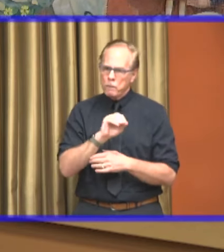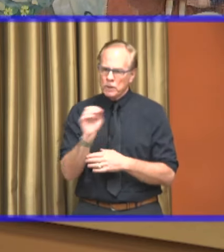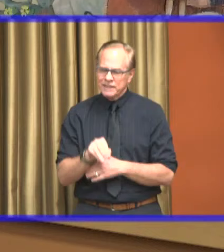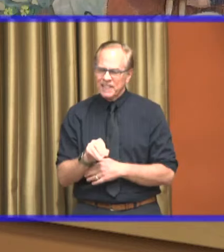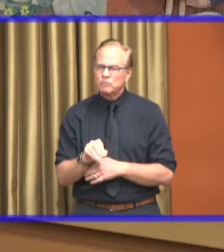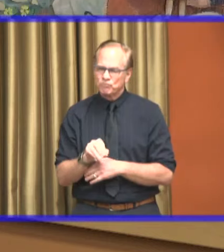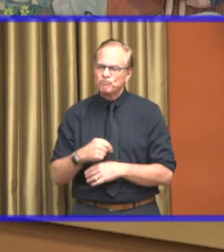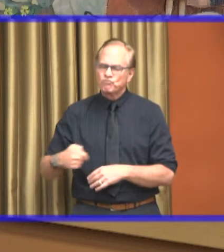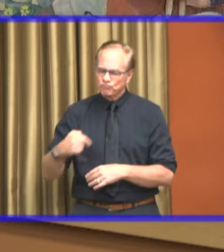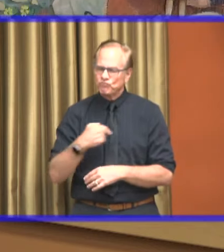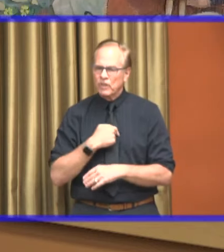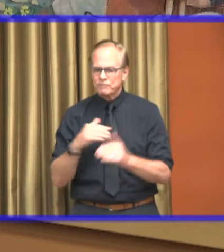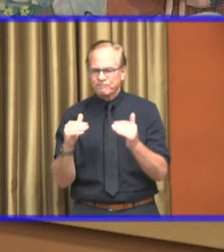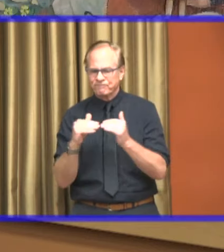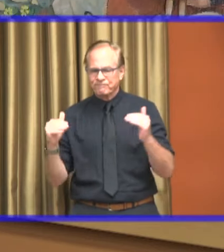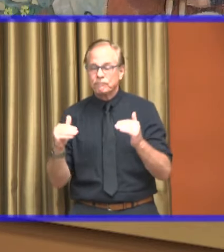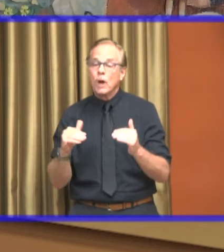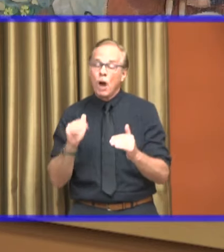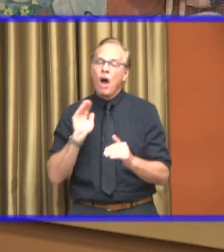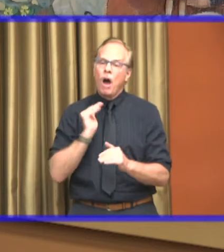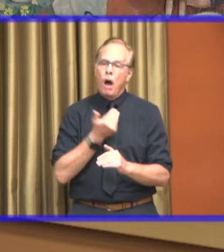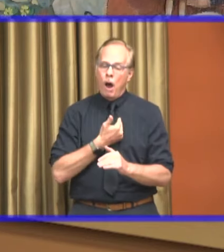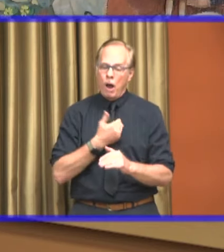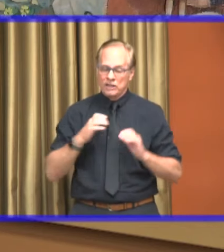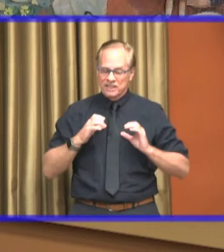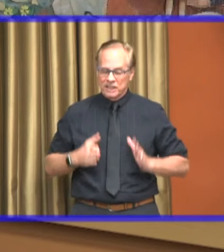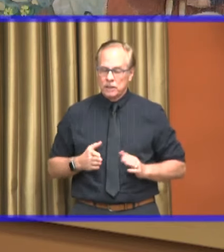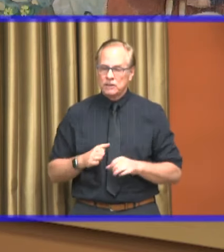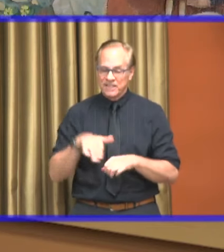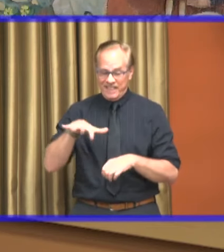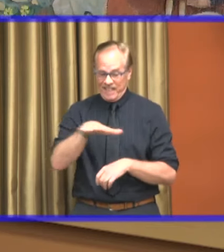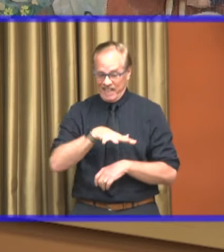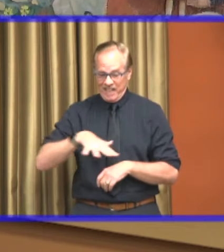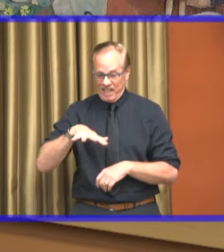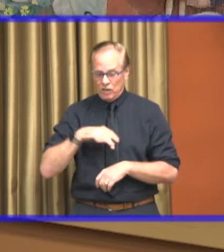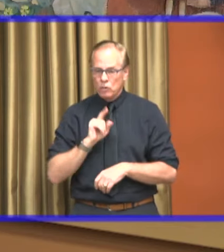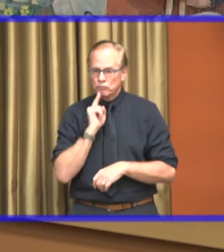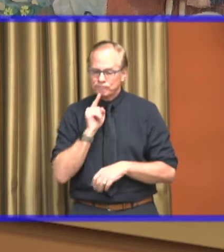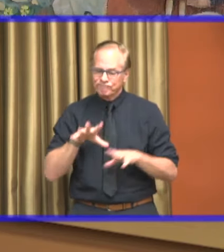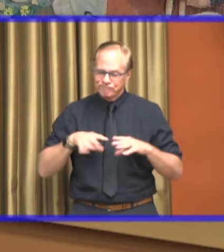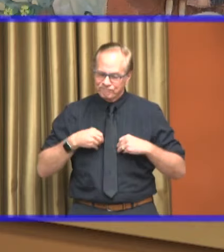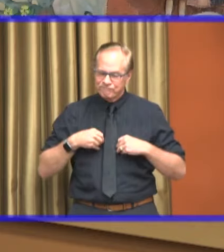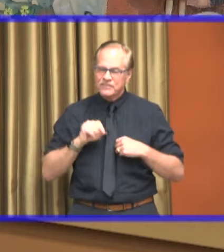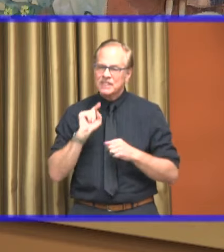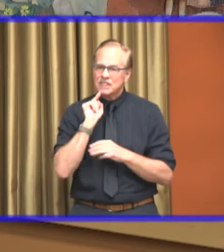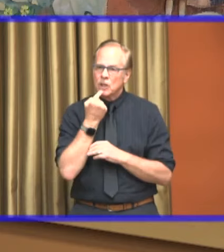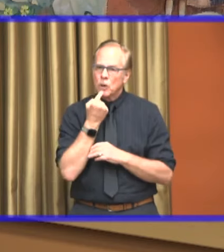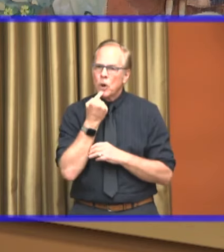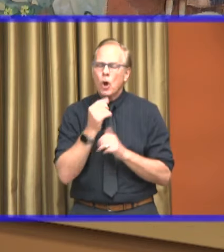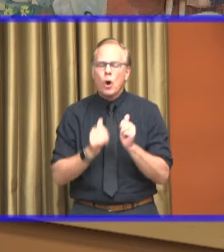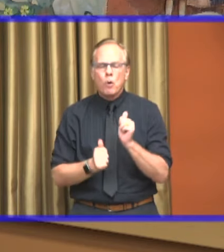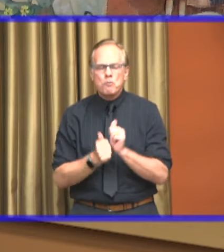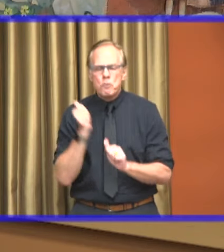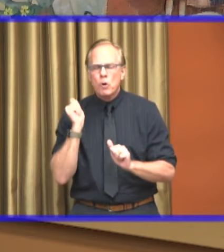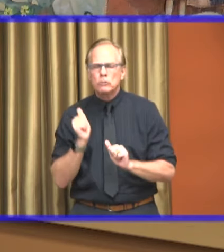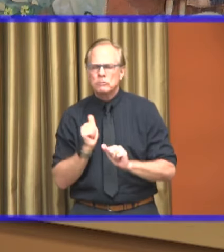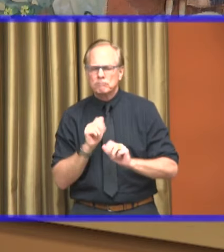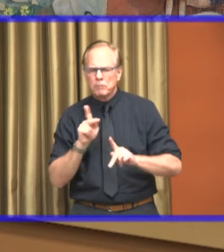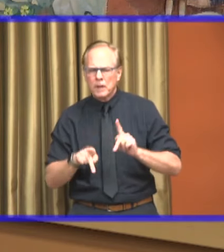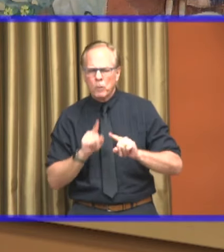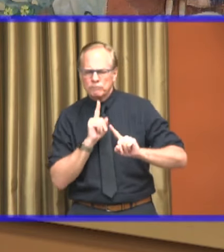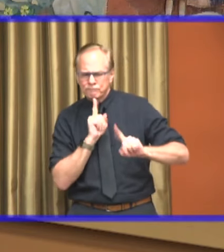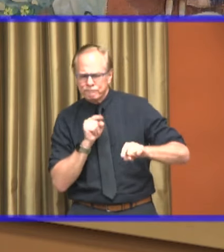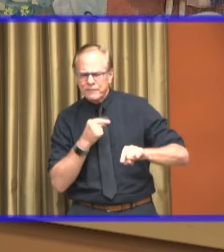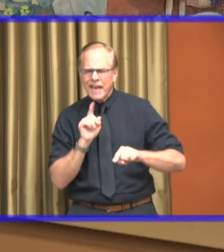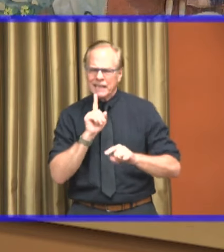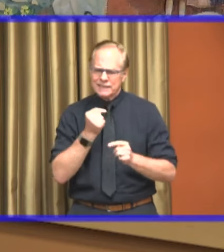fact that our citizens take this seriously. Most of the inquiries that I've received from citizens have to do with not having received a mailing.